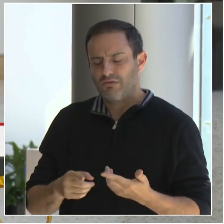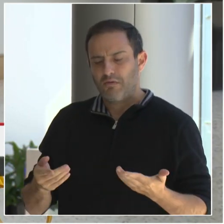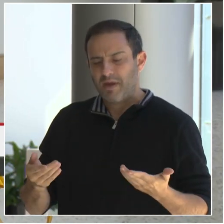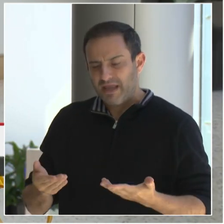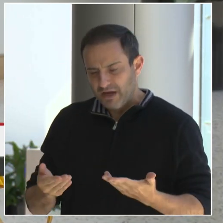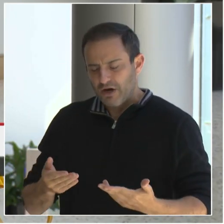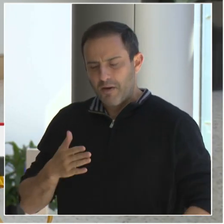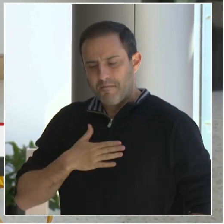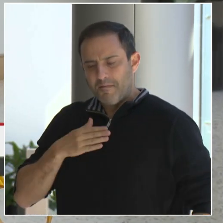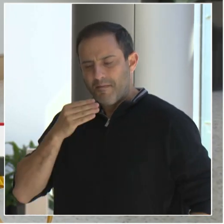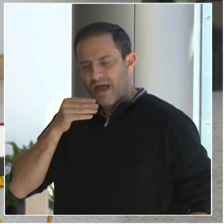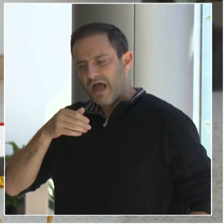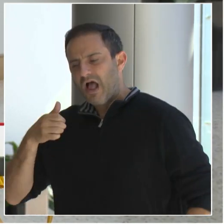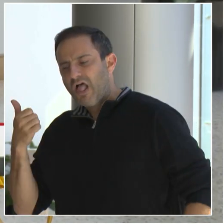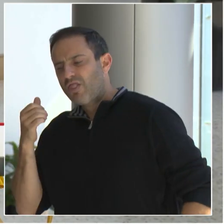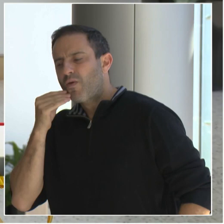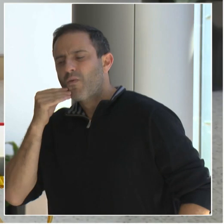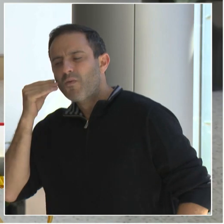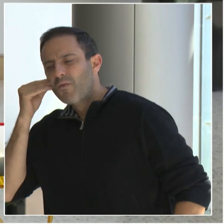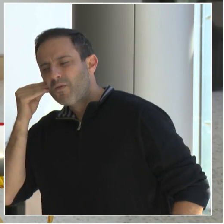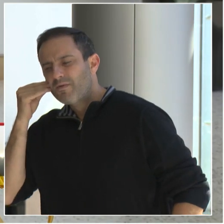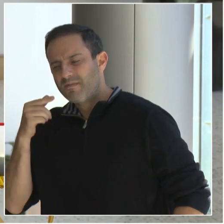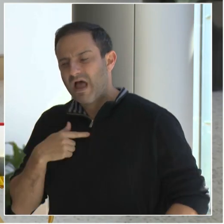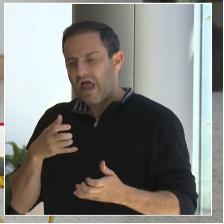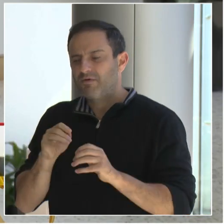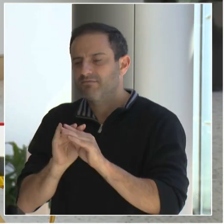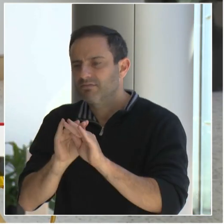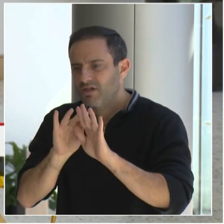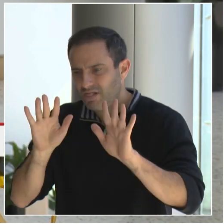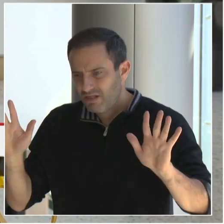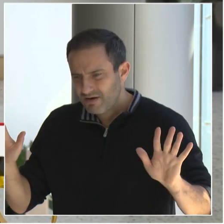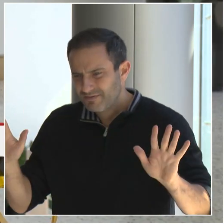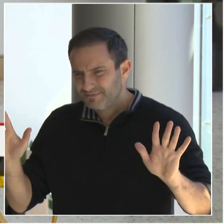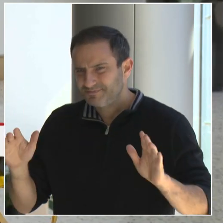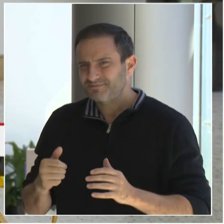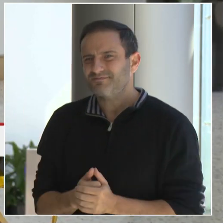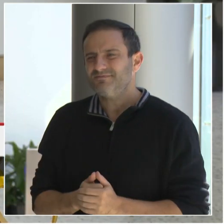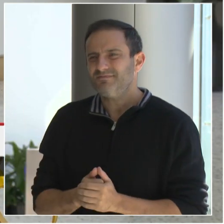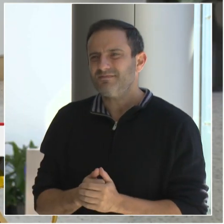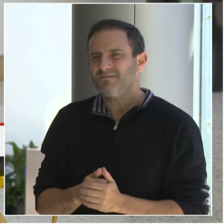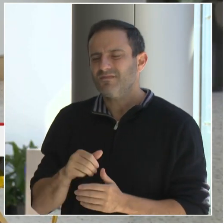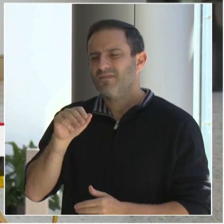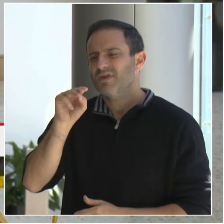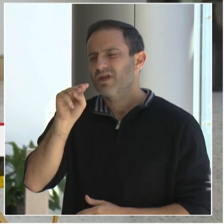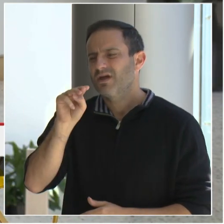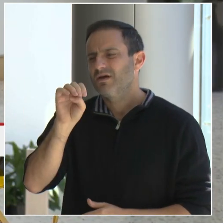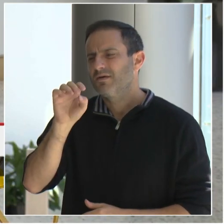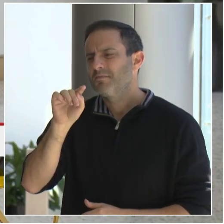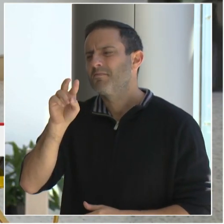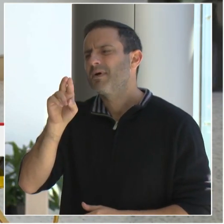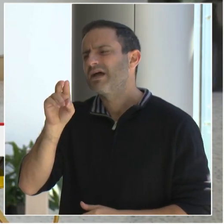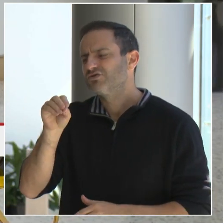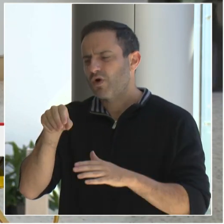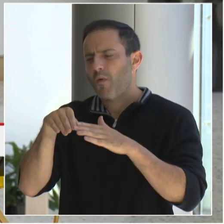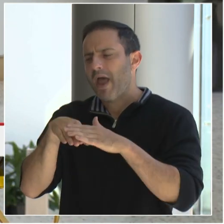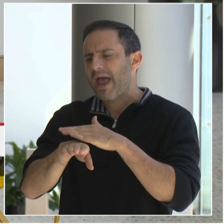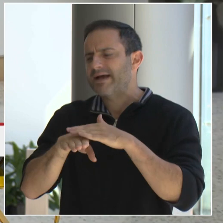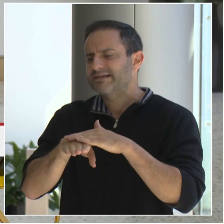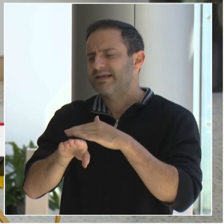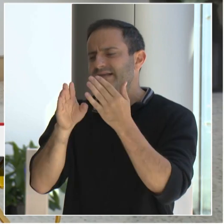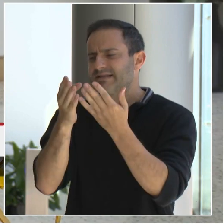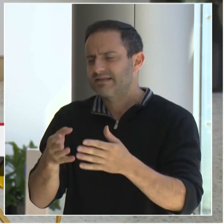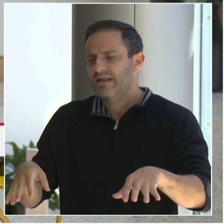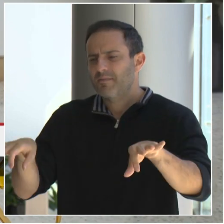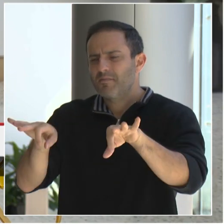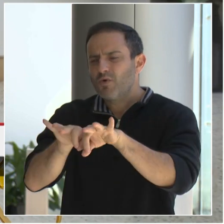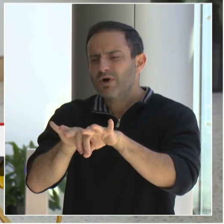home. I want to make it very clear that Metro access is very